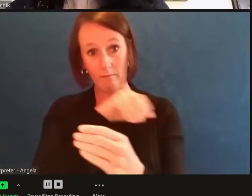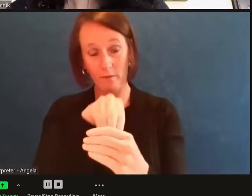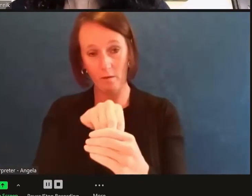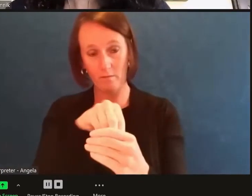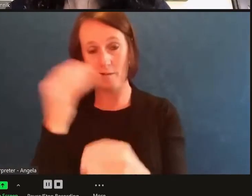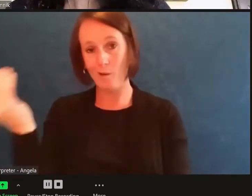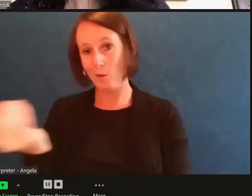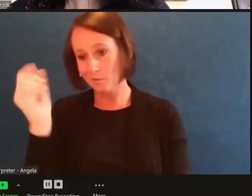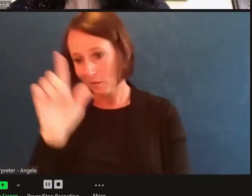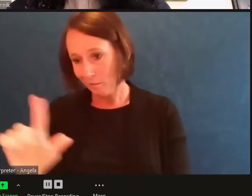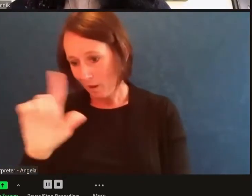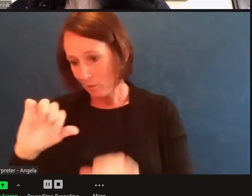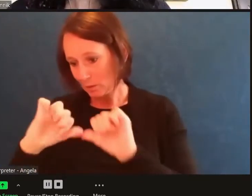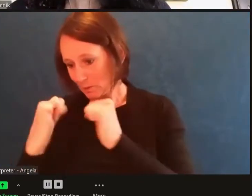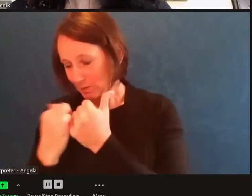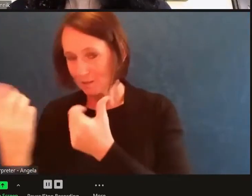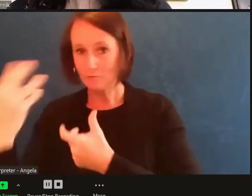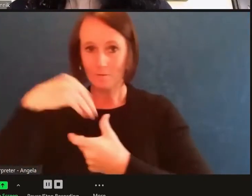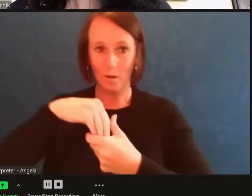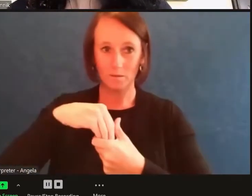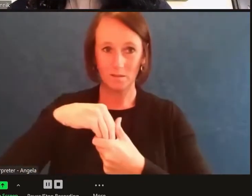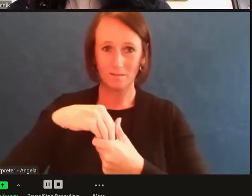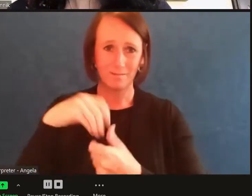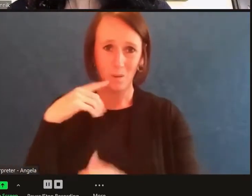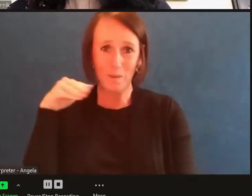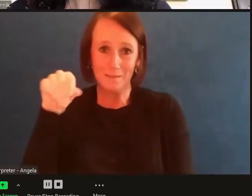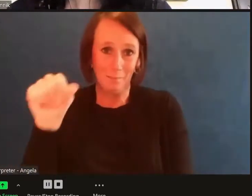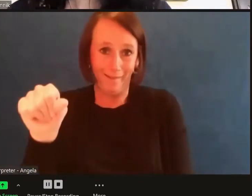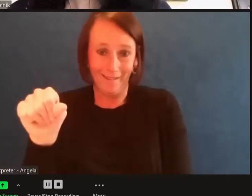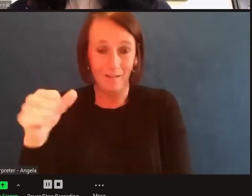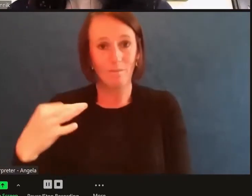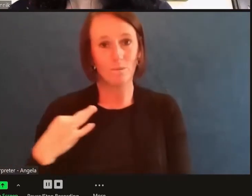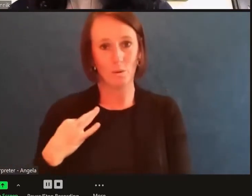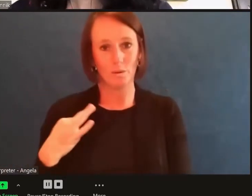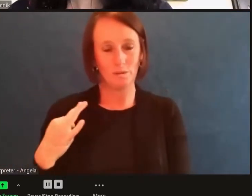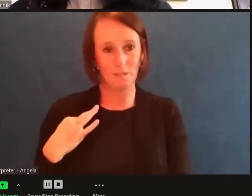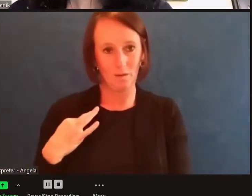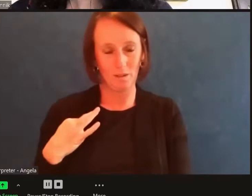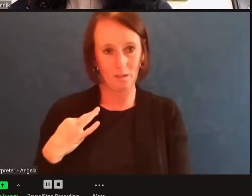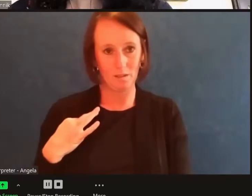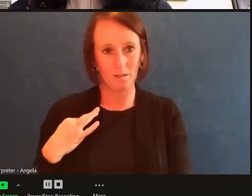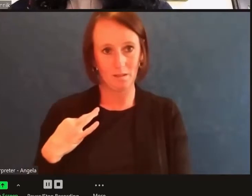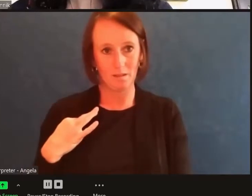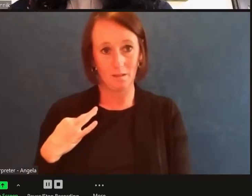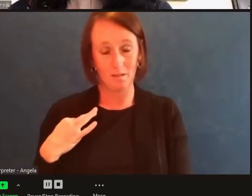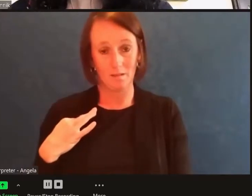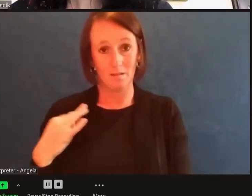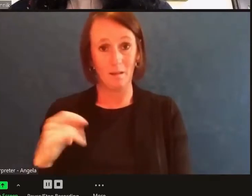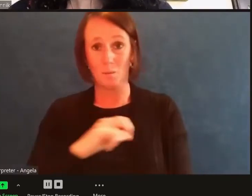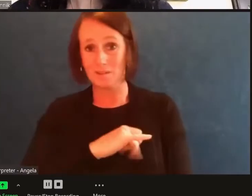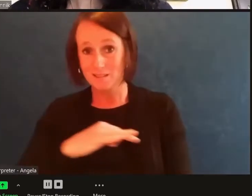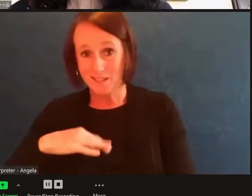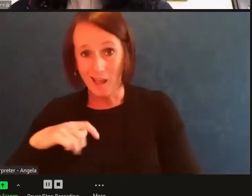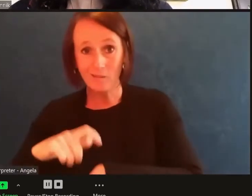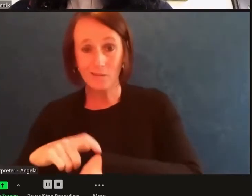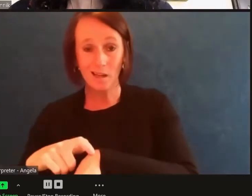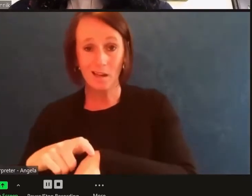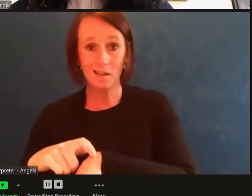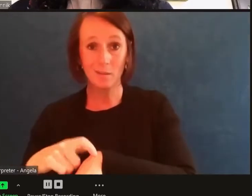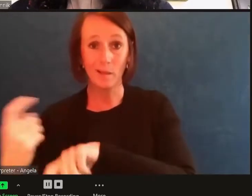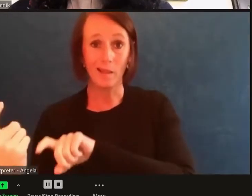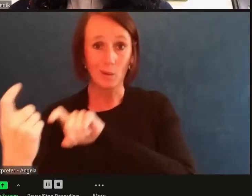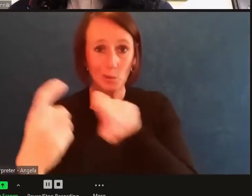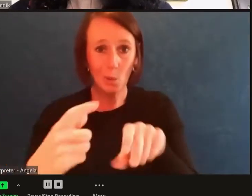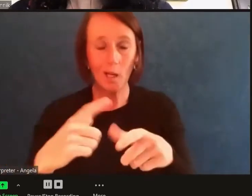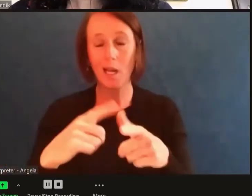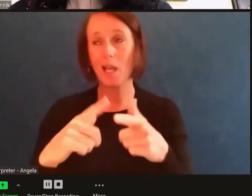Library Association, they weren't getting paid to do this. They were donating staff time and extra time and doing above and beyond. That's the